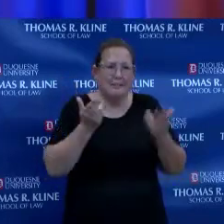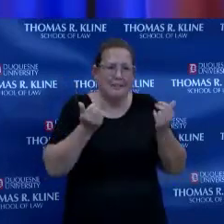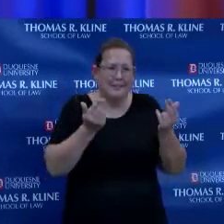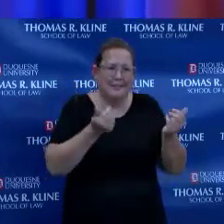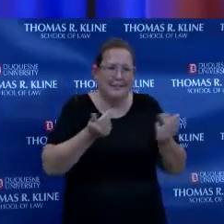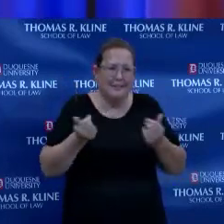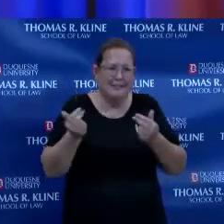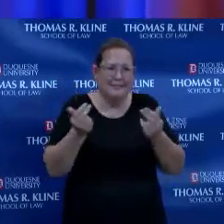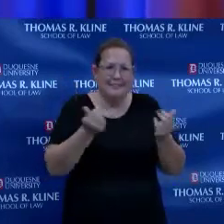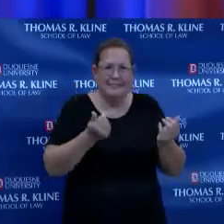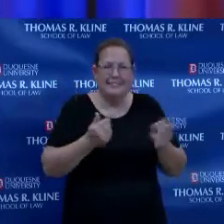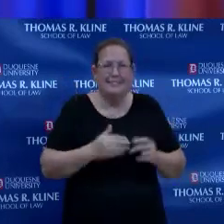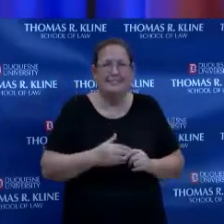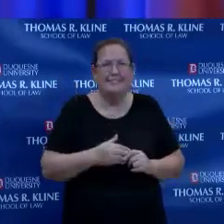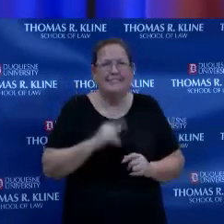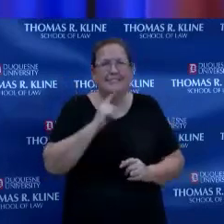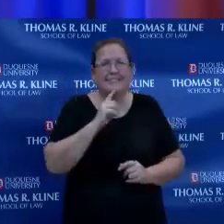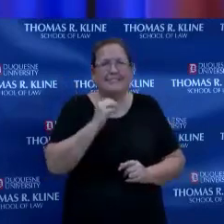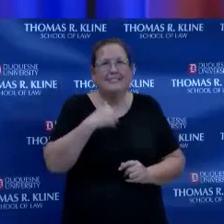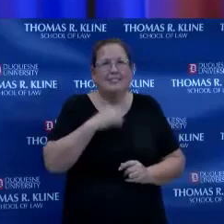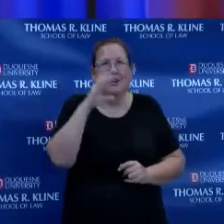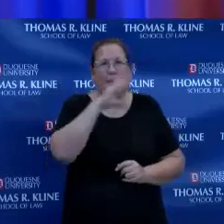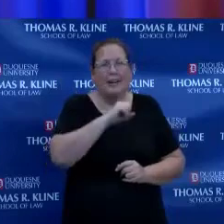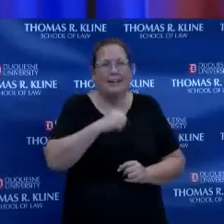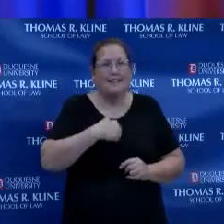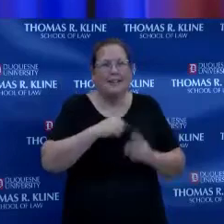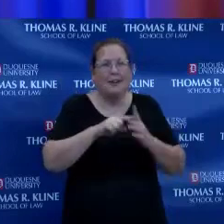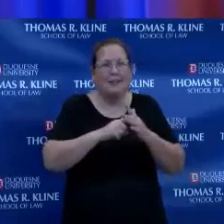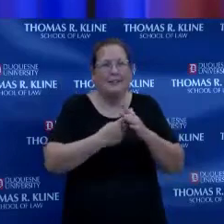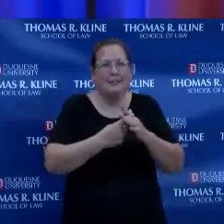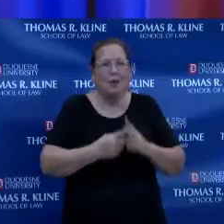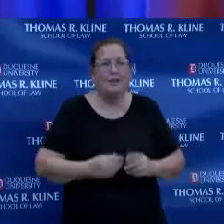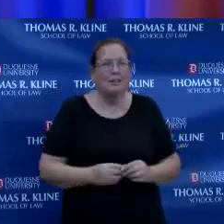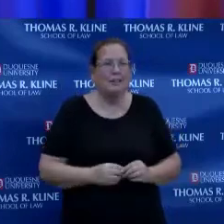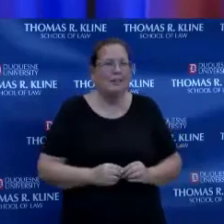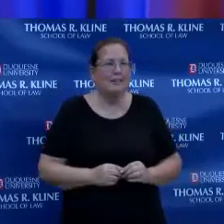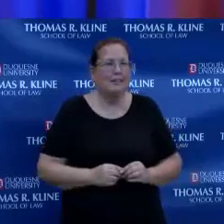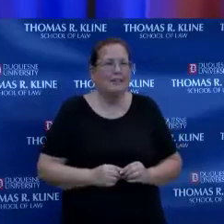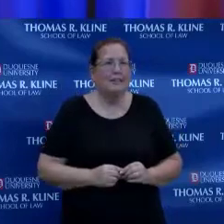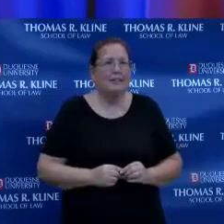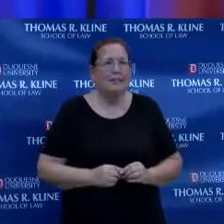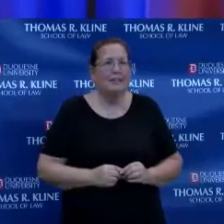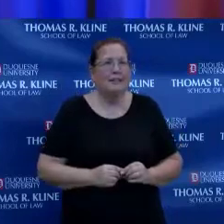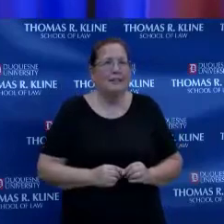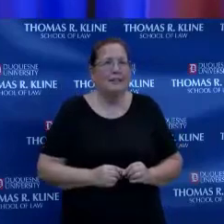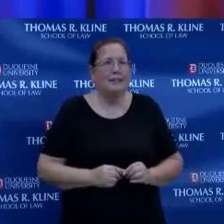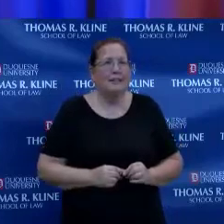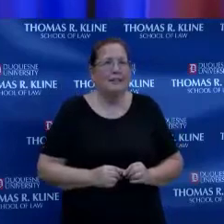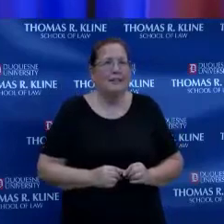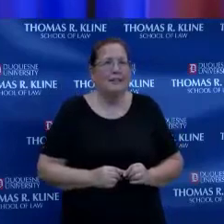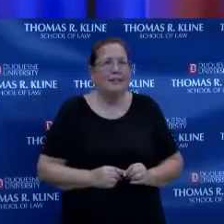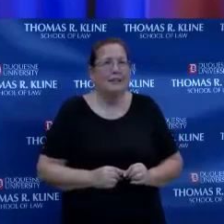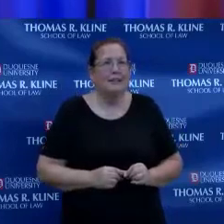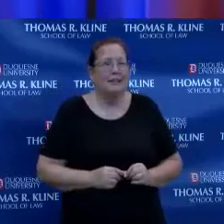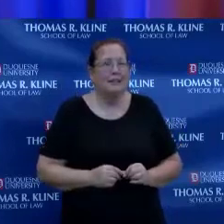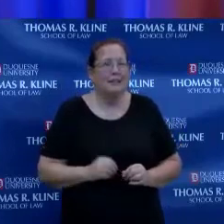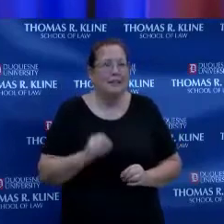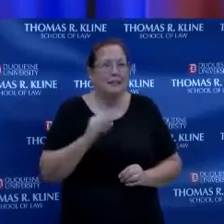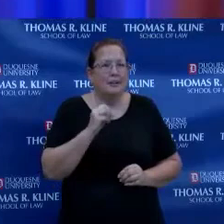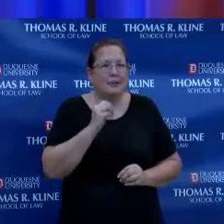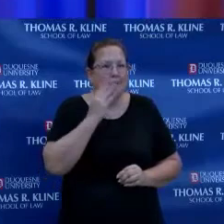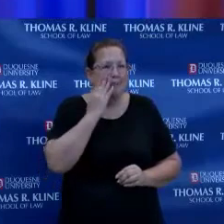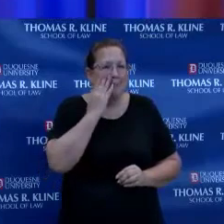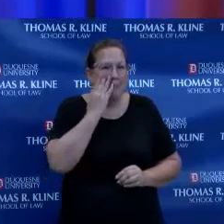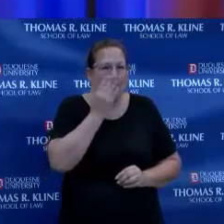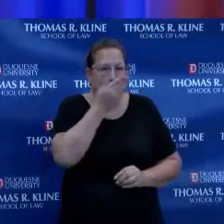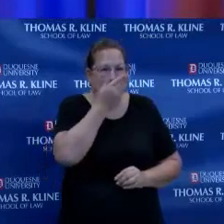And so I guess I'll get started. What he really allotted me is 10 minutes, and